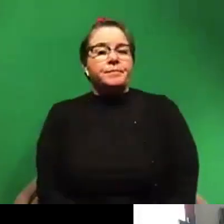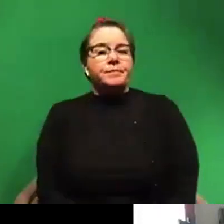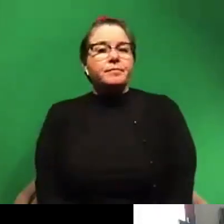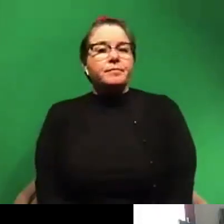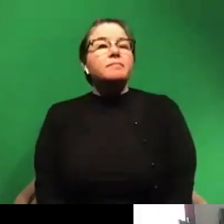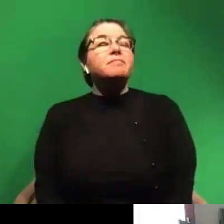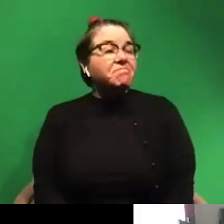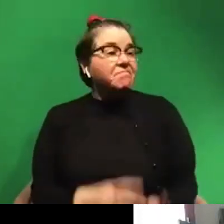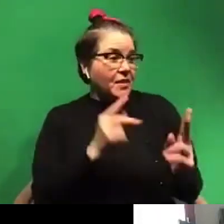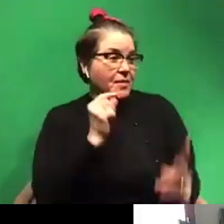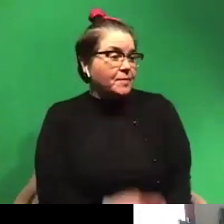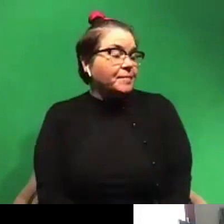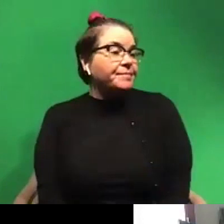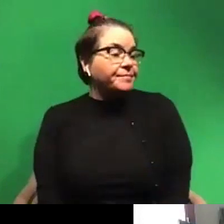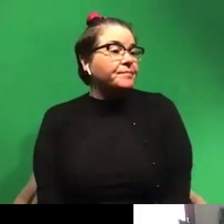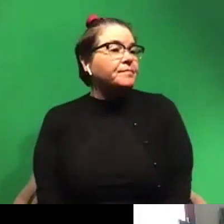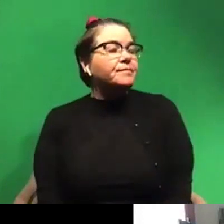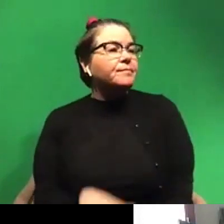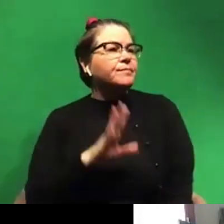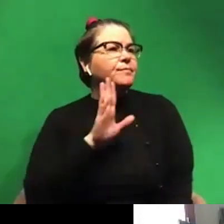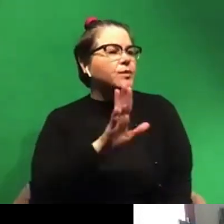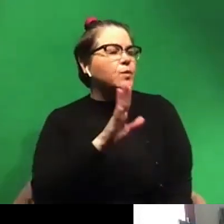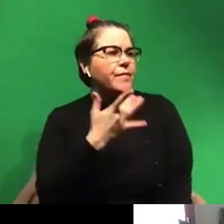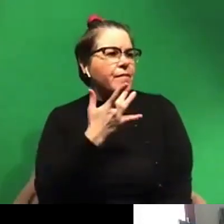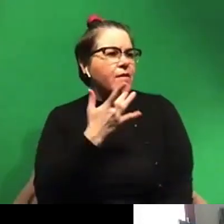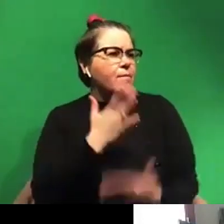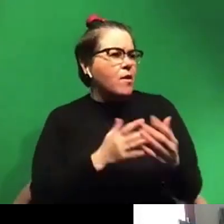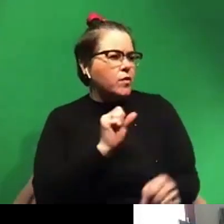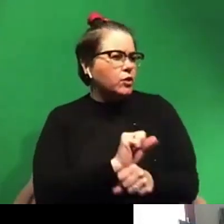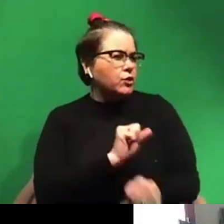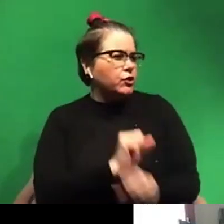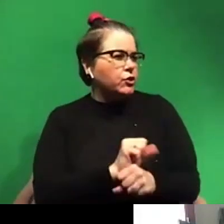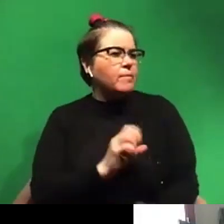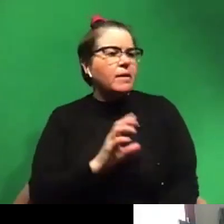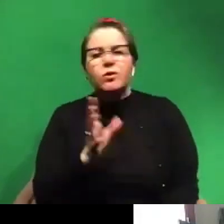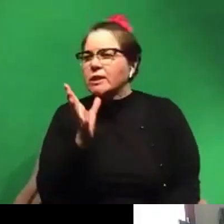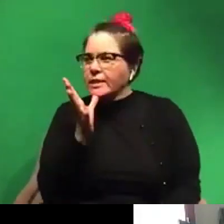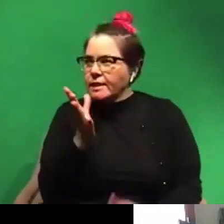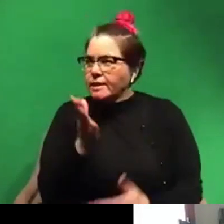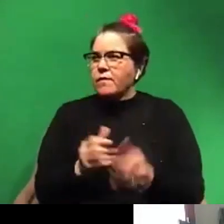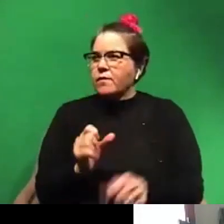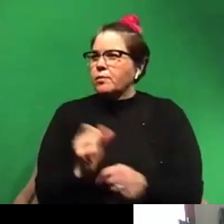cool. So what is your favorite part of your job and your least favorite part of your job?